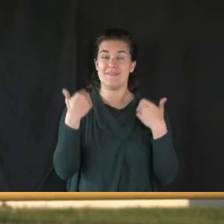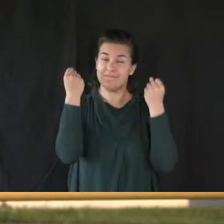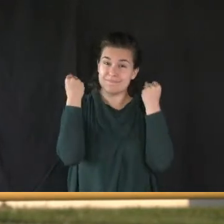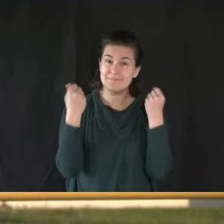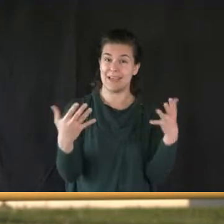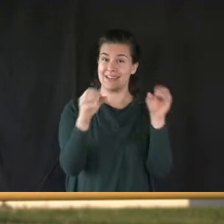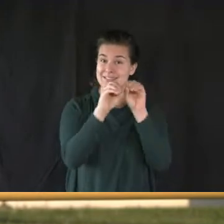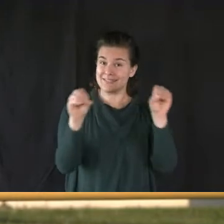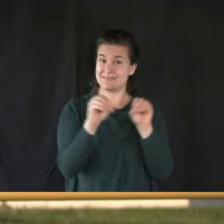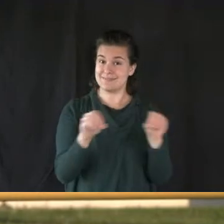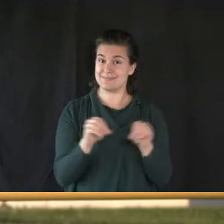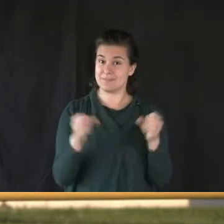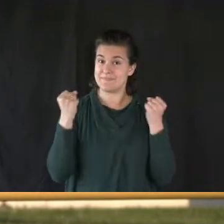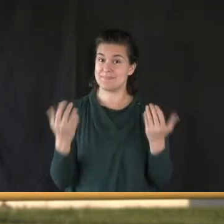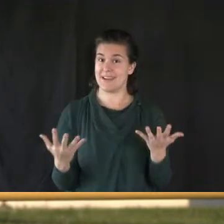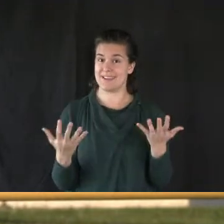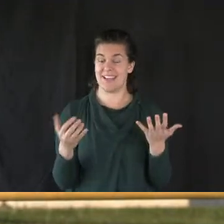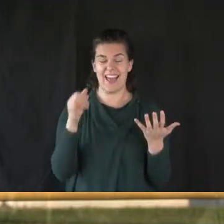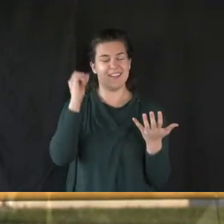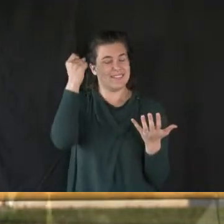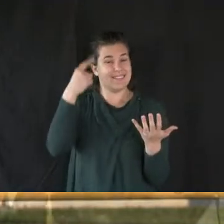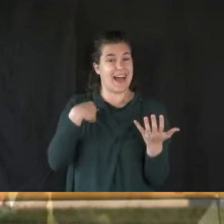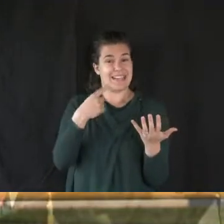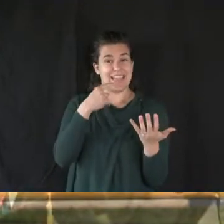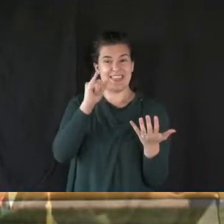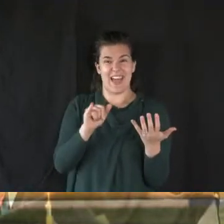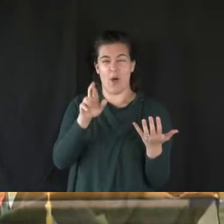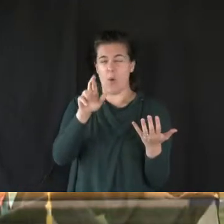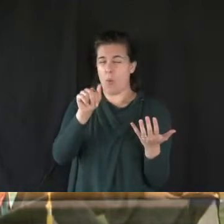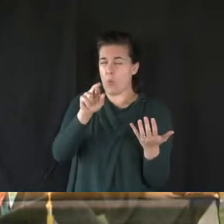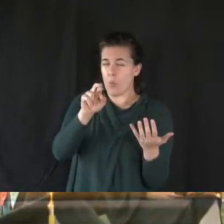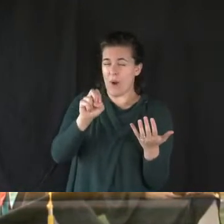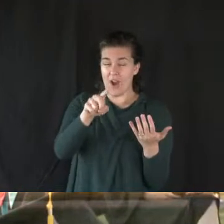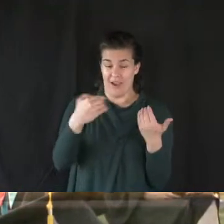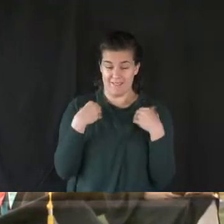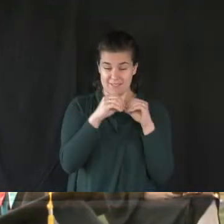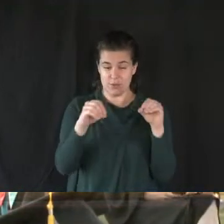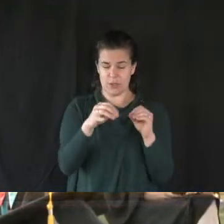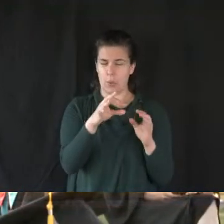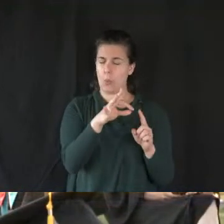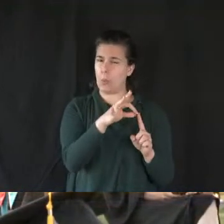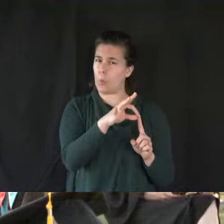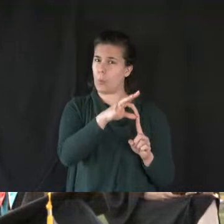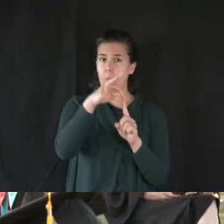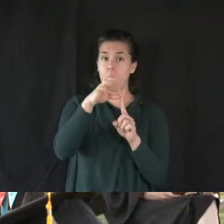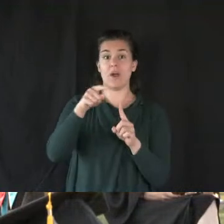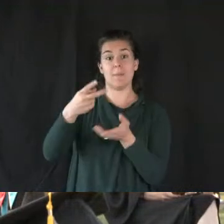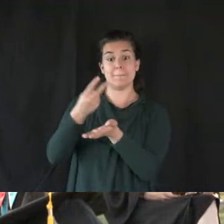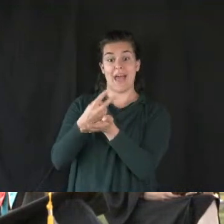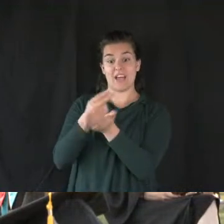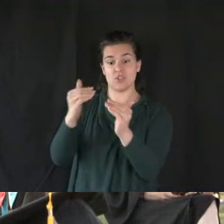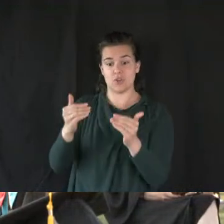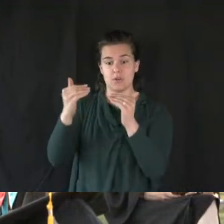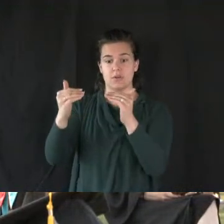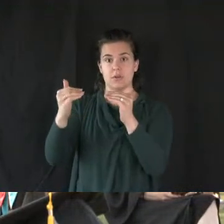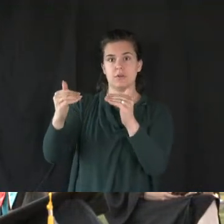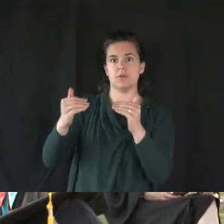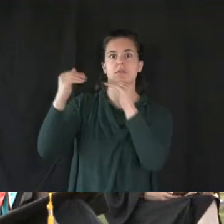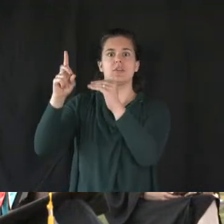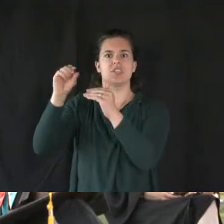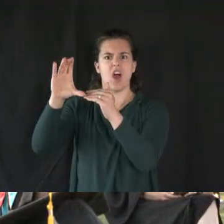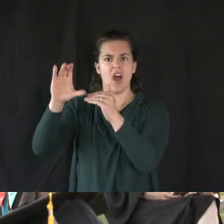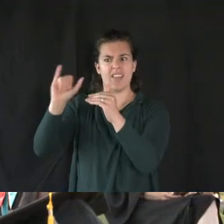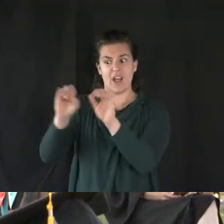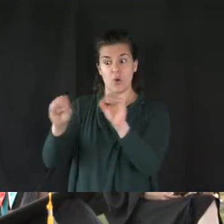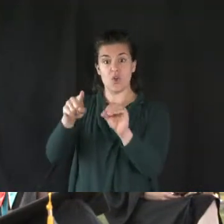college degree is rather rare, and master's and doctorate degrees are even rarer yet. Make